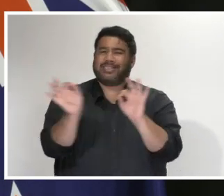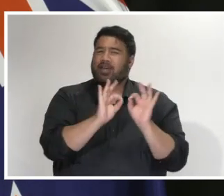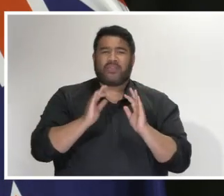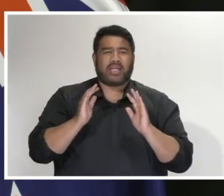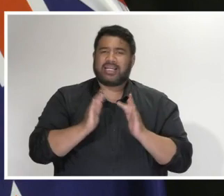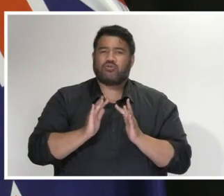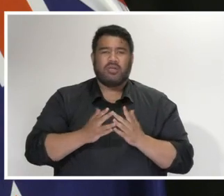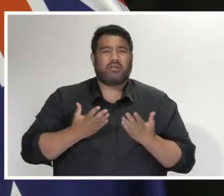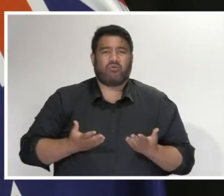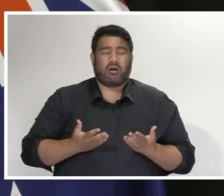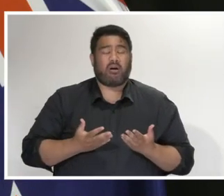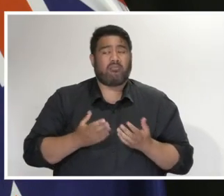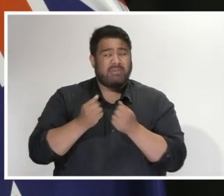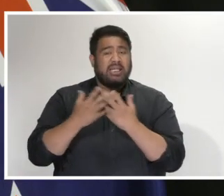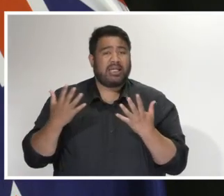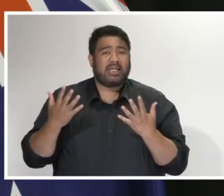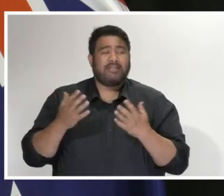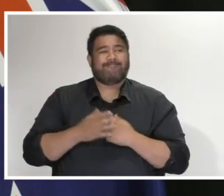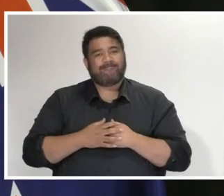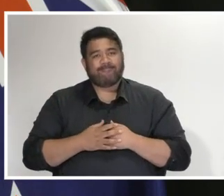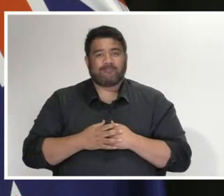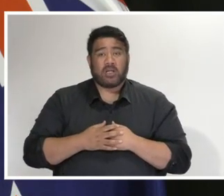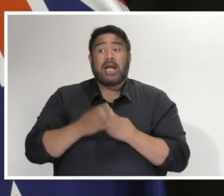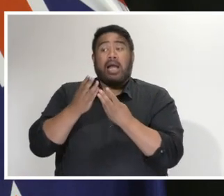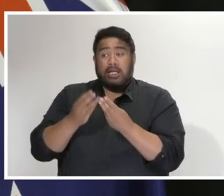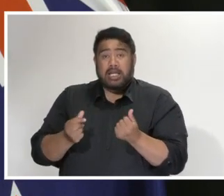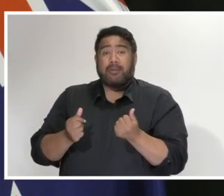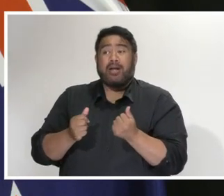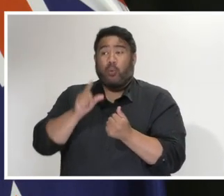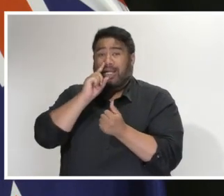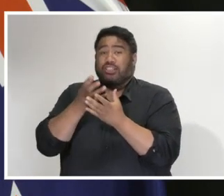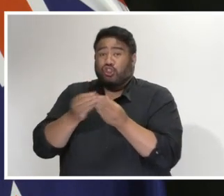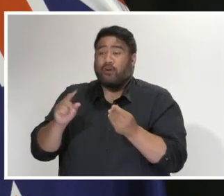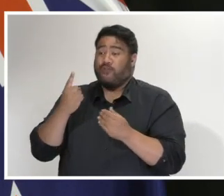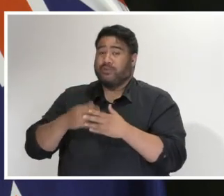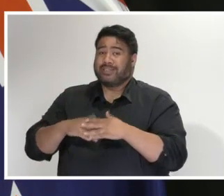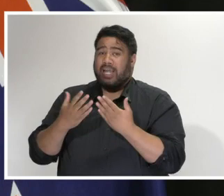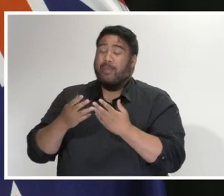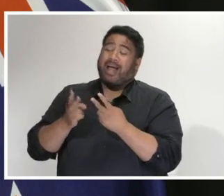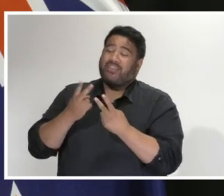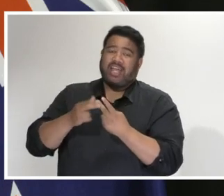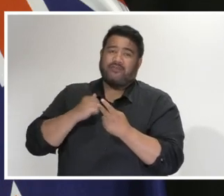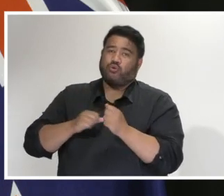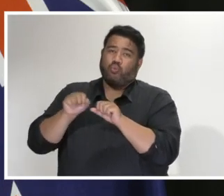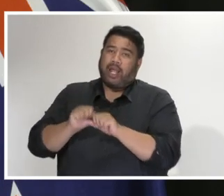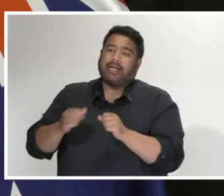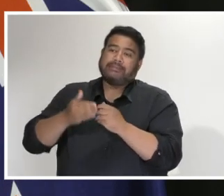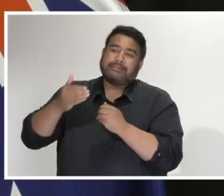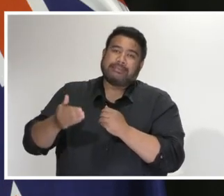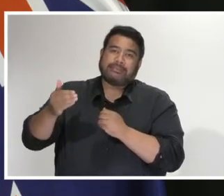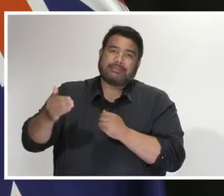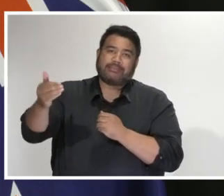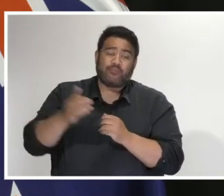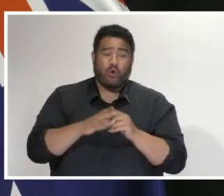the moment, and we're not going to be able to have all of that resolved on day one, and we're also not going to be able to have hard pack